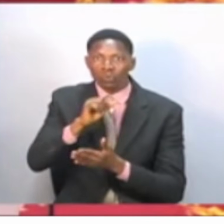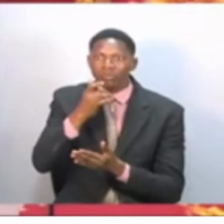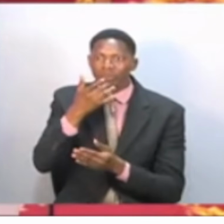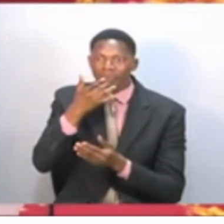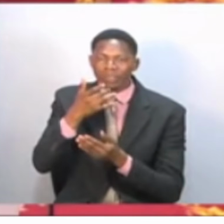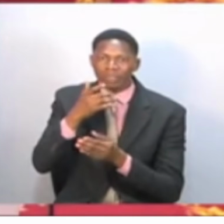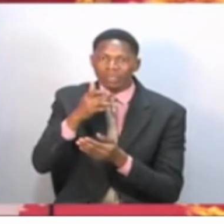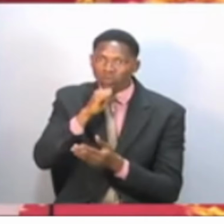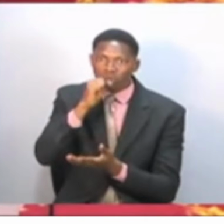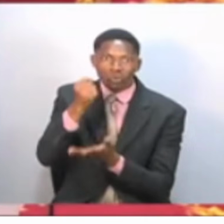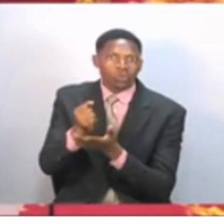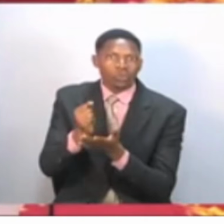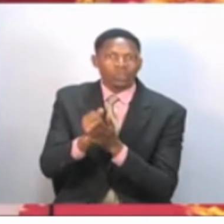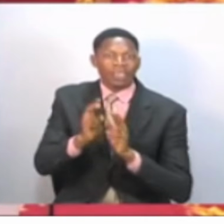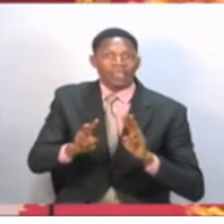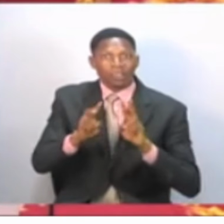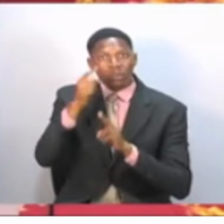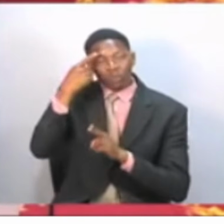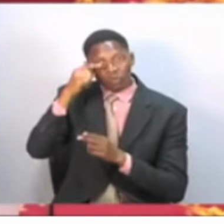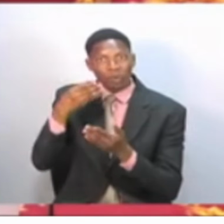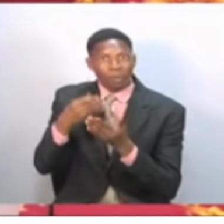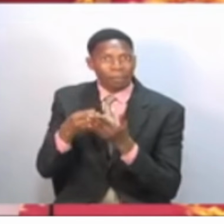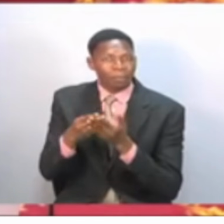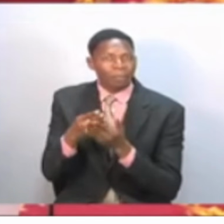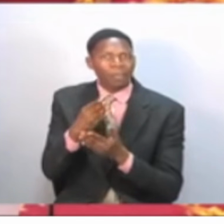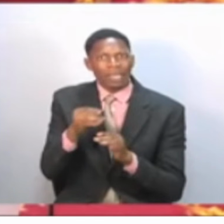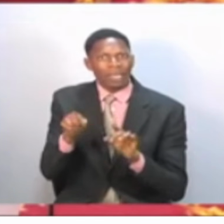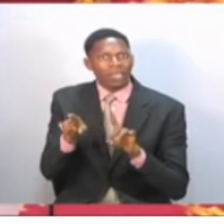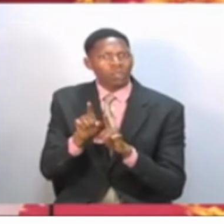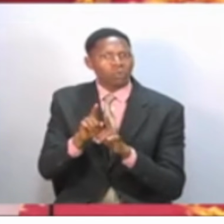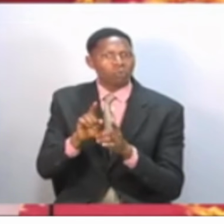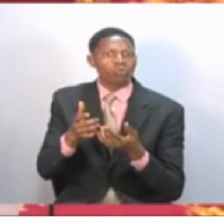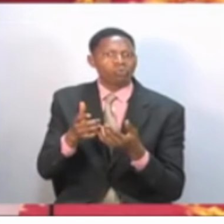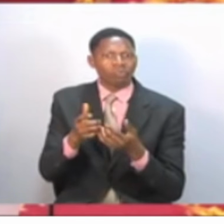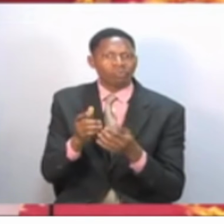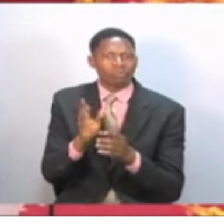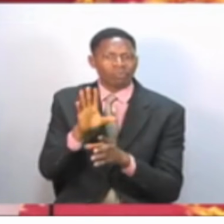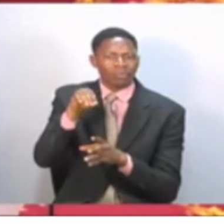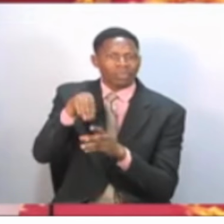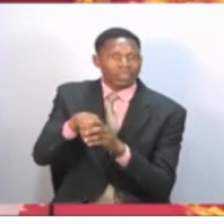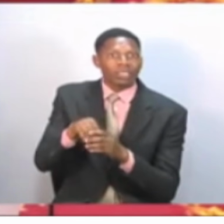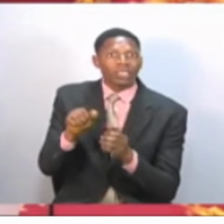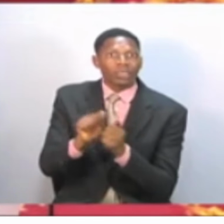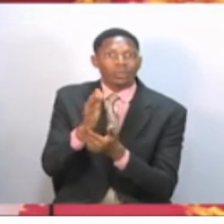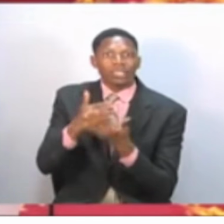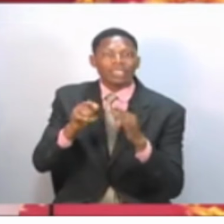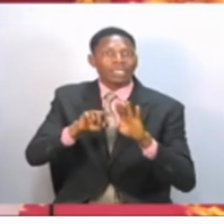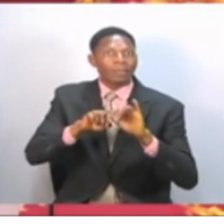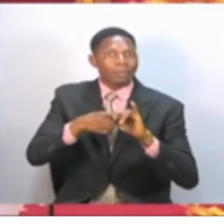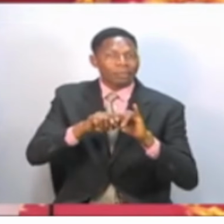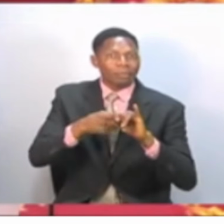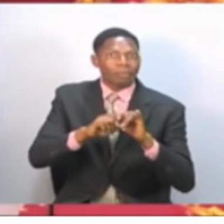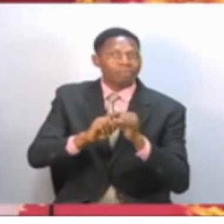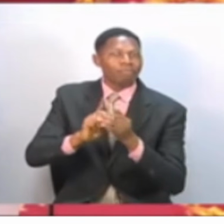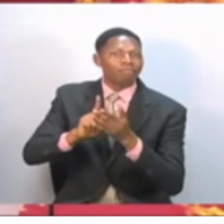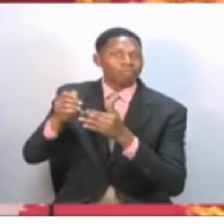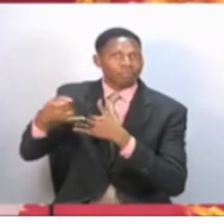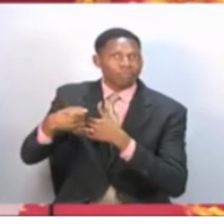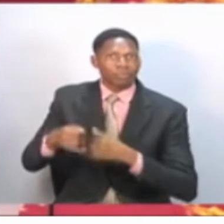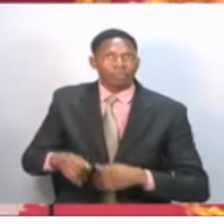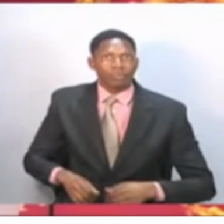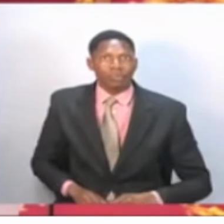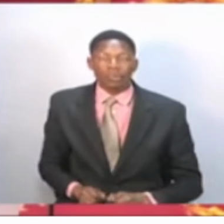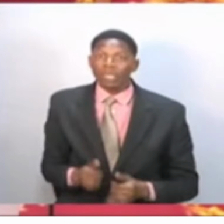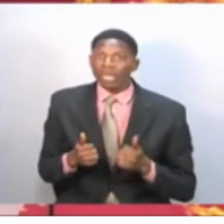money and avoid cost overruns associated with long procurement and implementation timelines. Mr. Speaker,